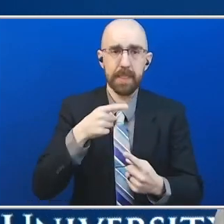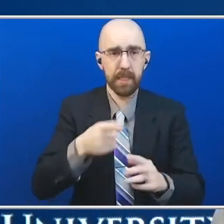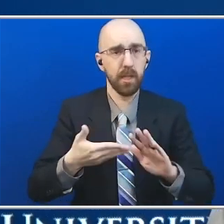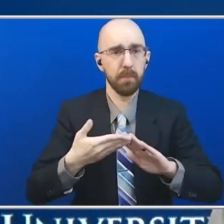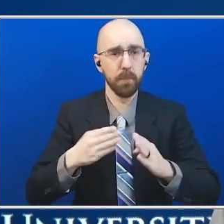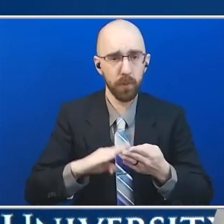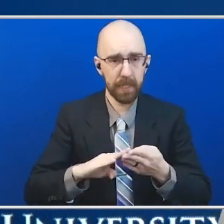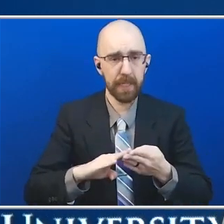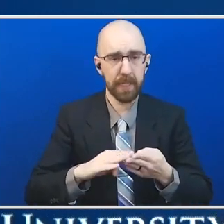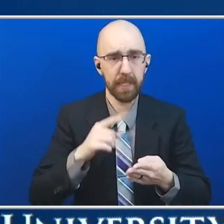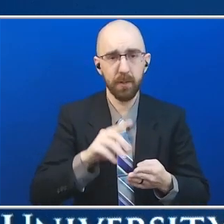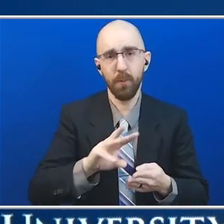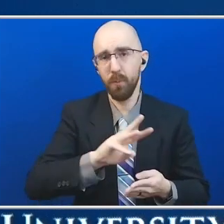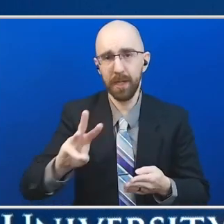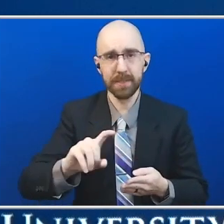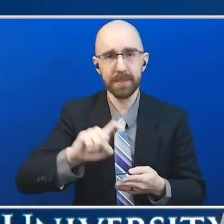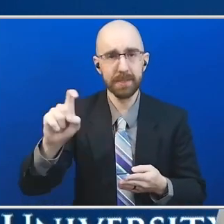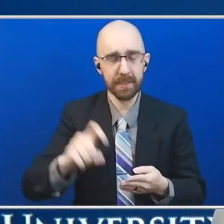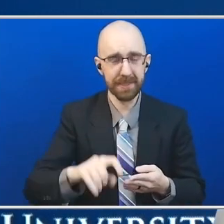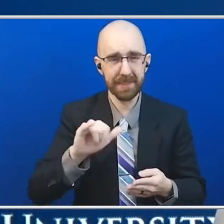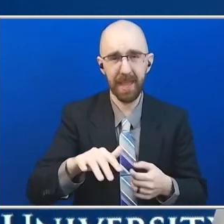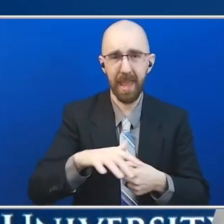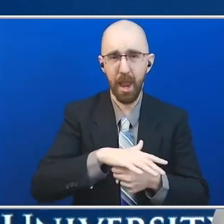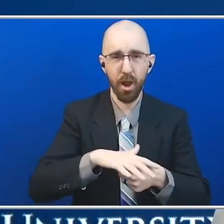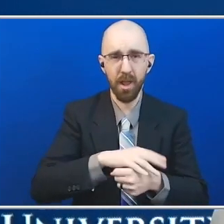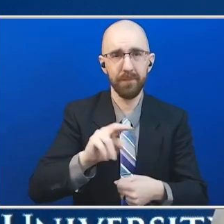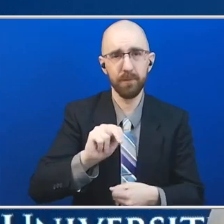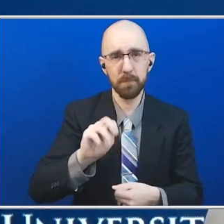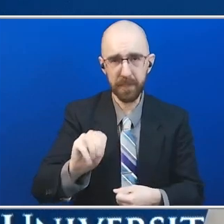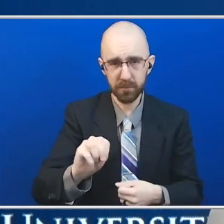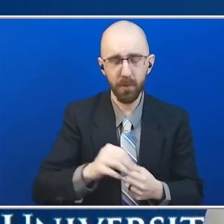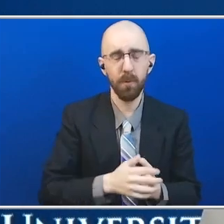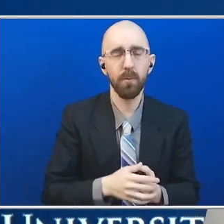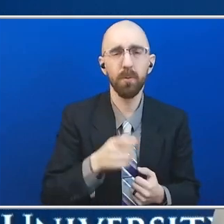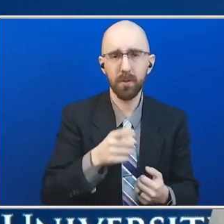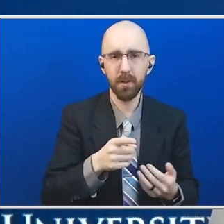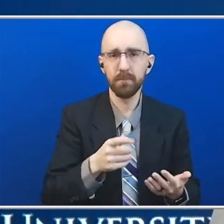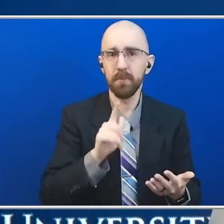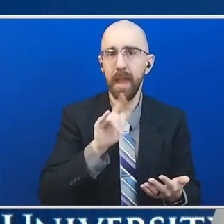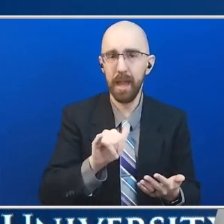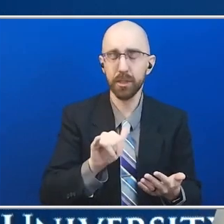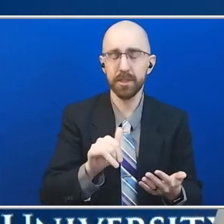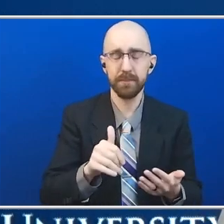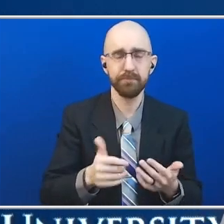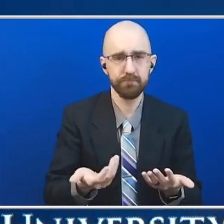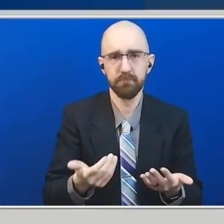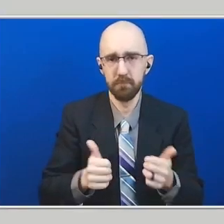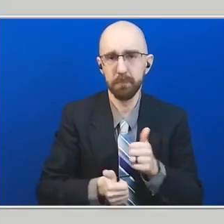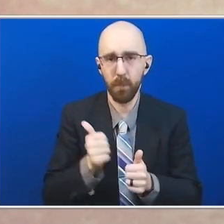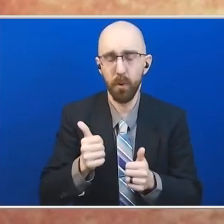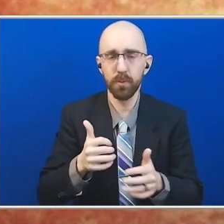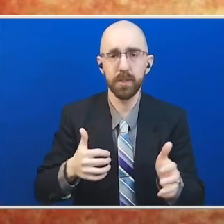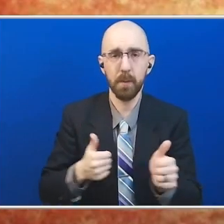West Texas, in that area of New Mexico. There have been actually now, most updated figures are